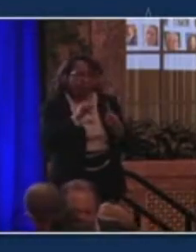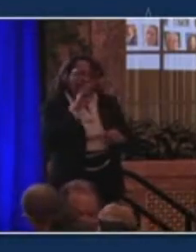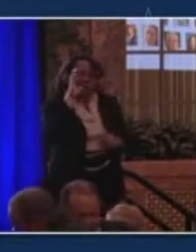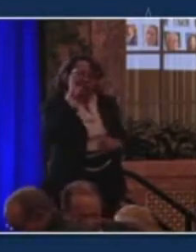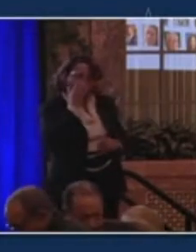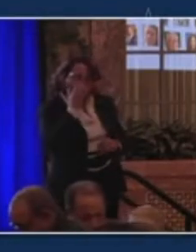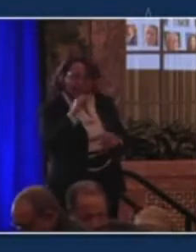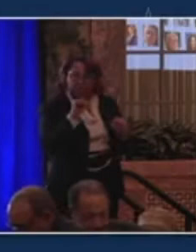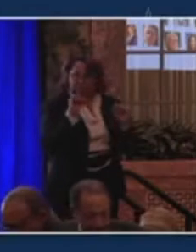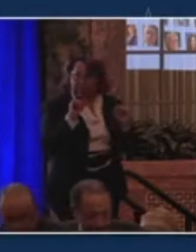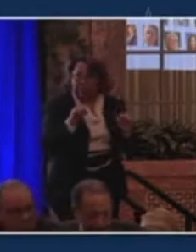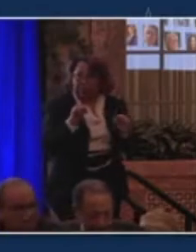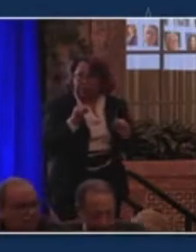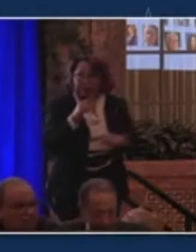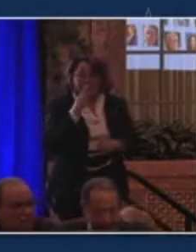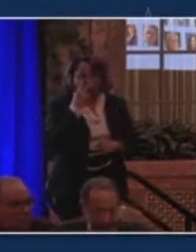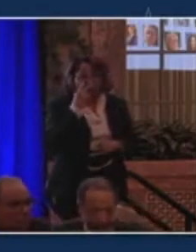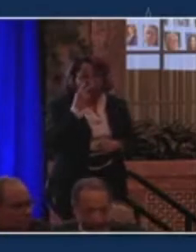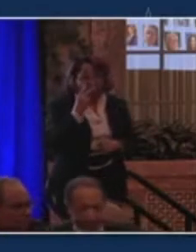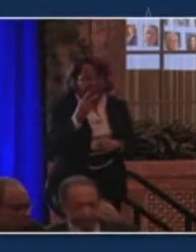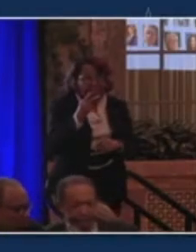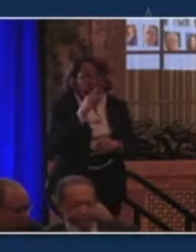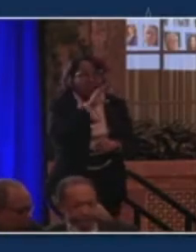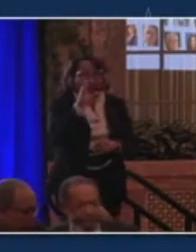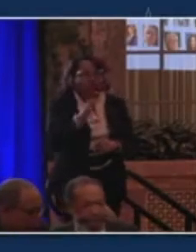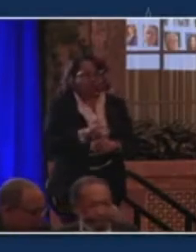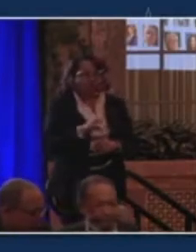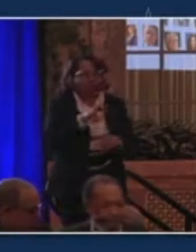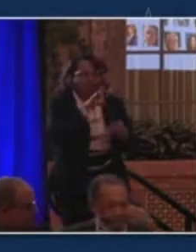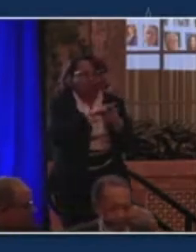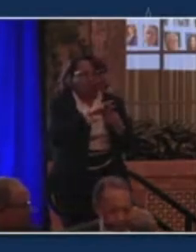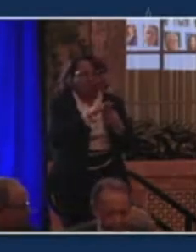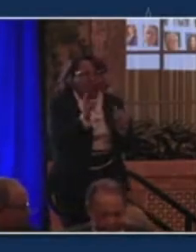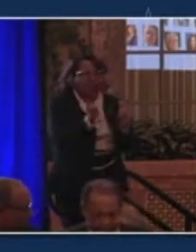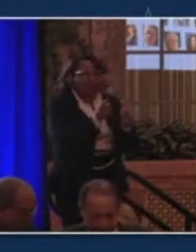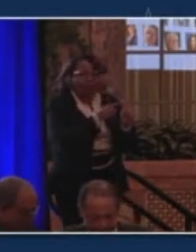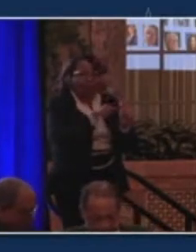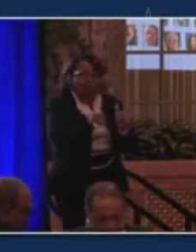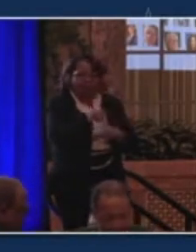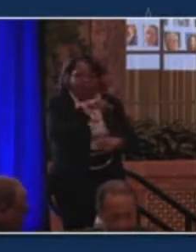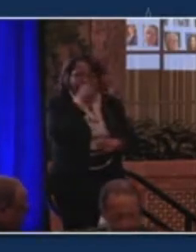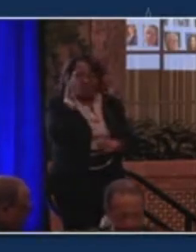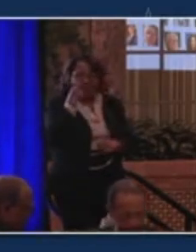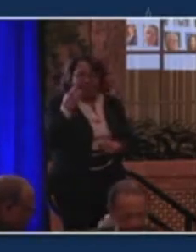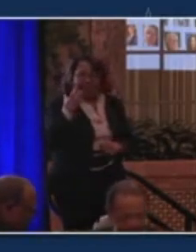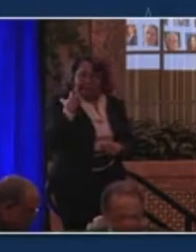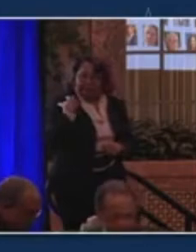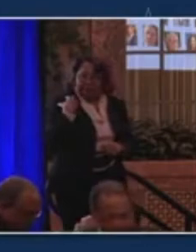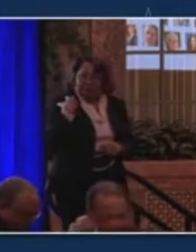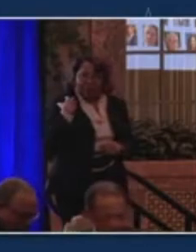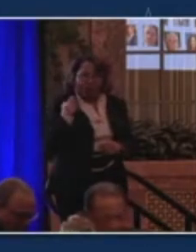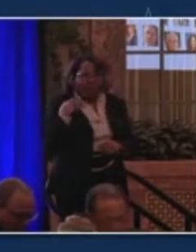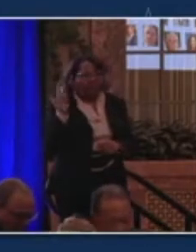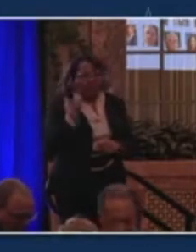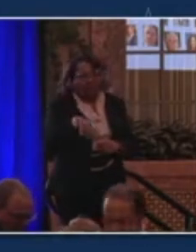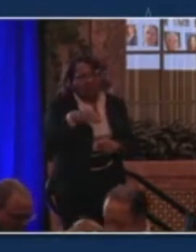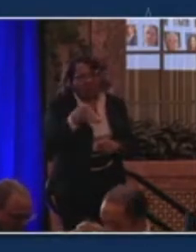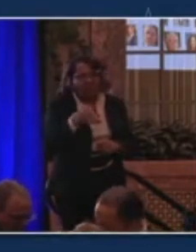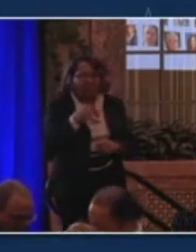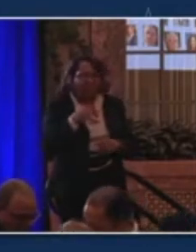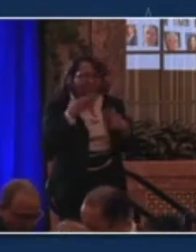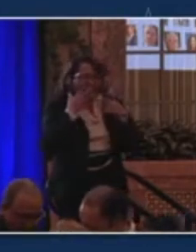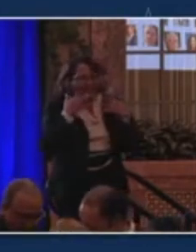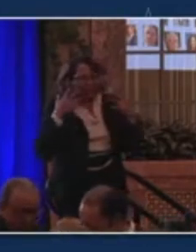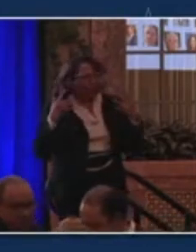possibility of seeing Chicago elect its first black mayor and such an incredible, charismatic,